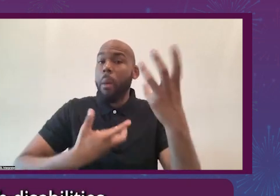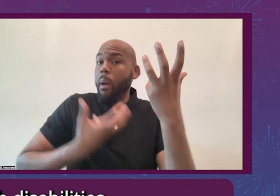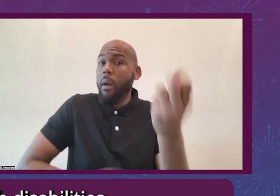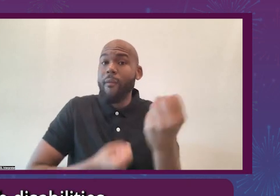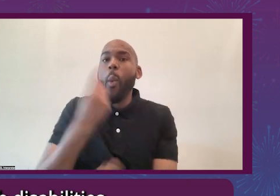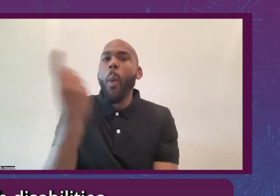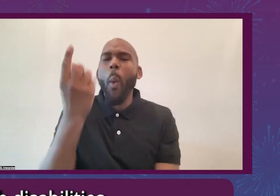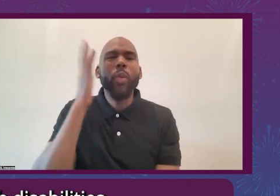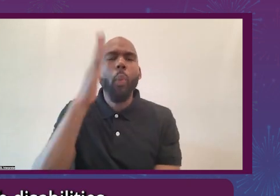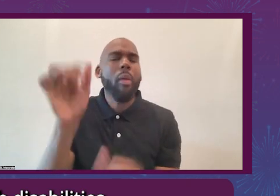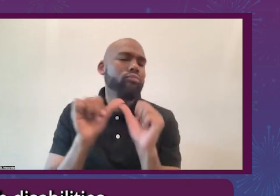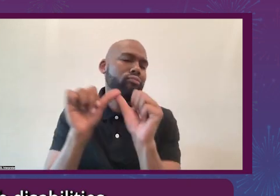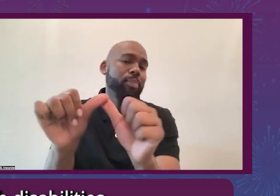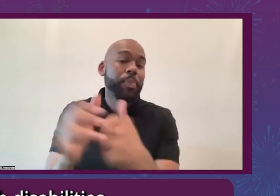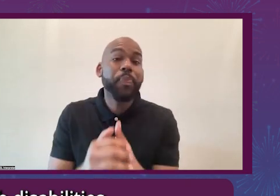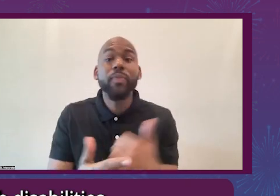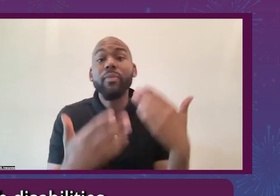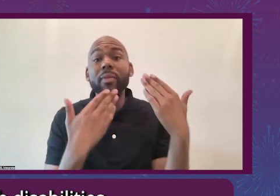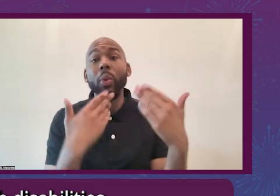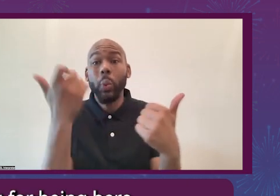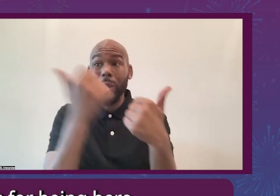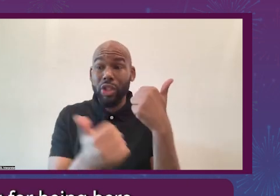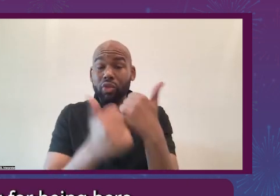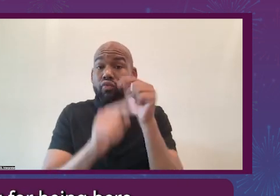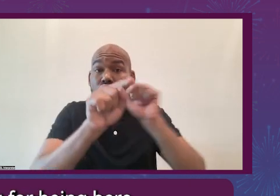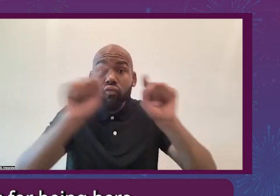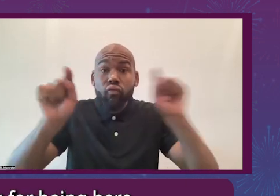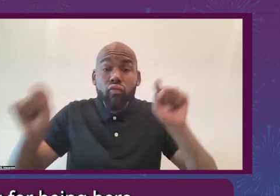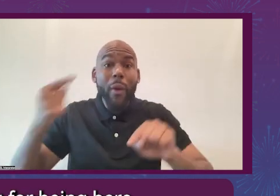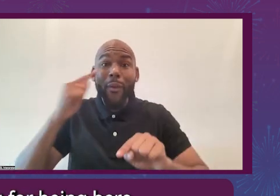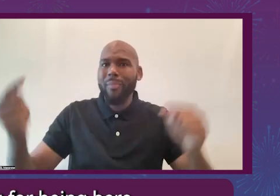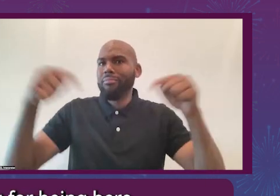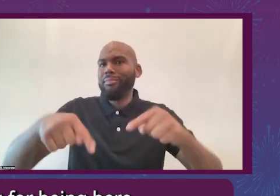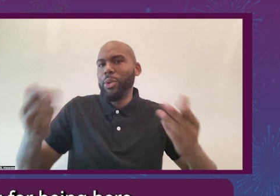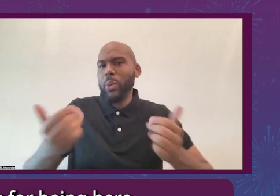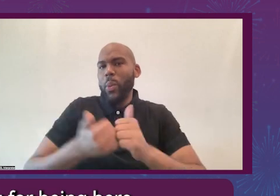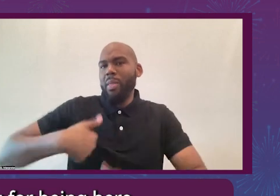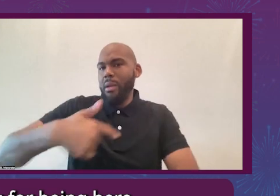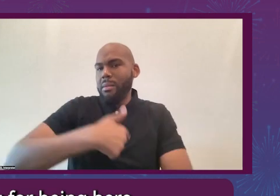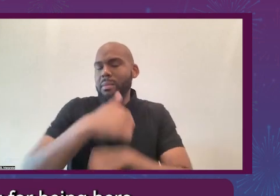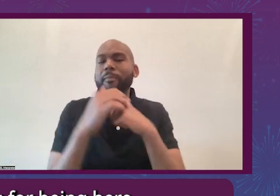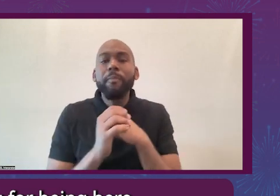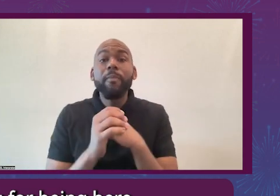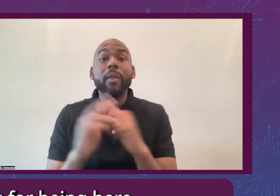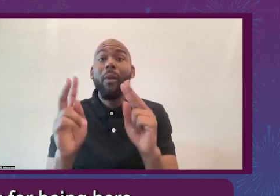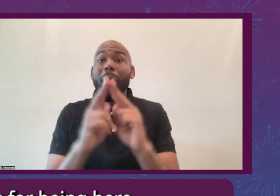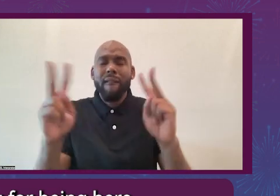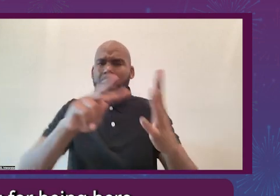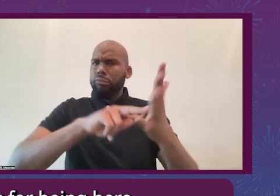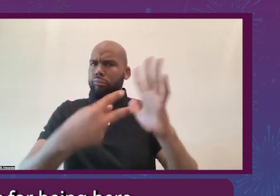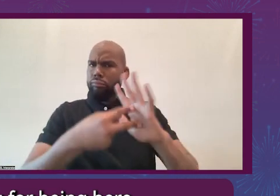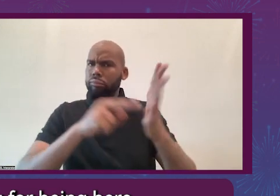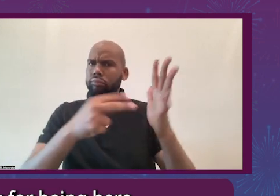I'm confident that we always will be. Thank you to each and every one of you for being here with us. We were